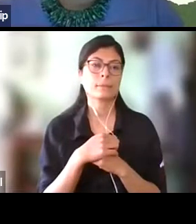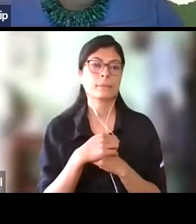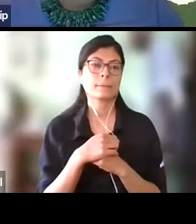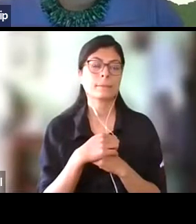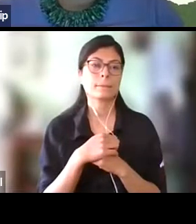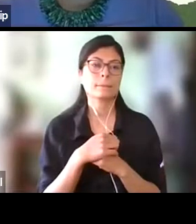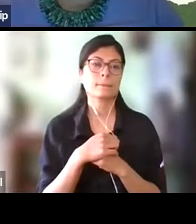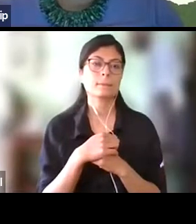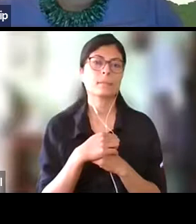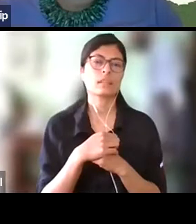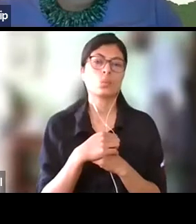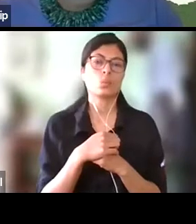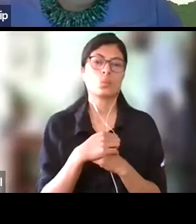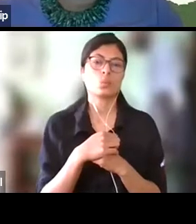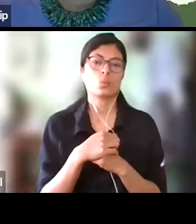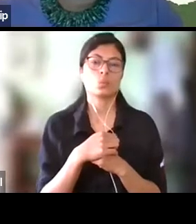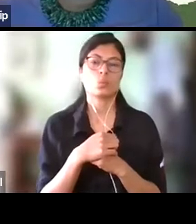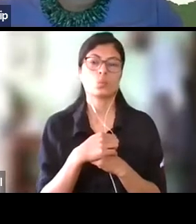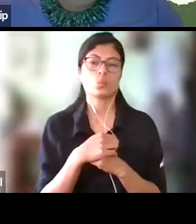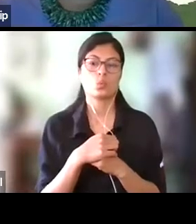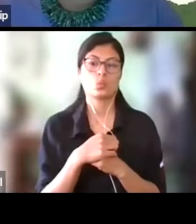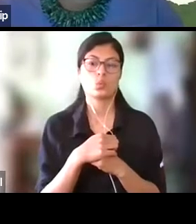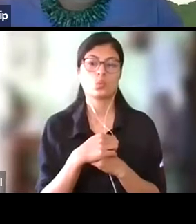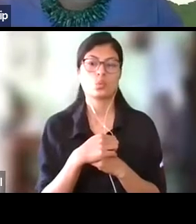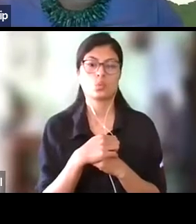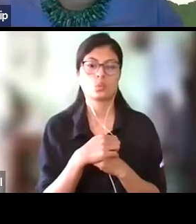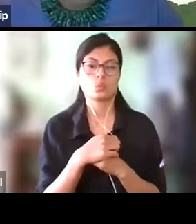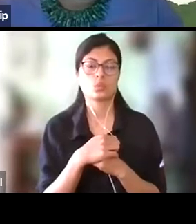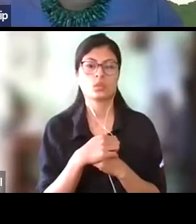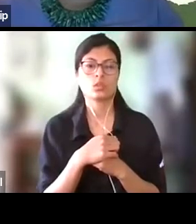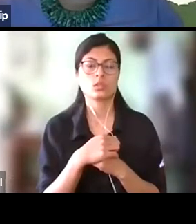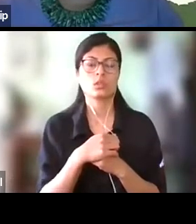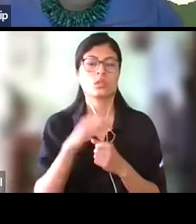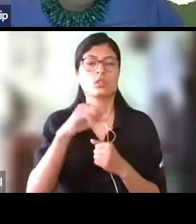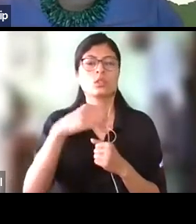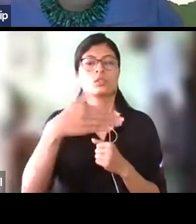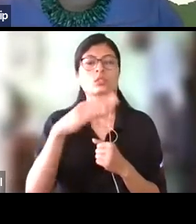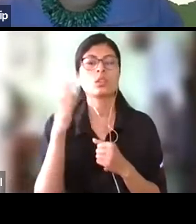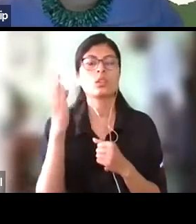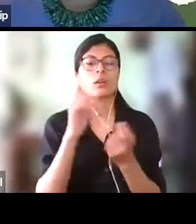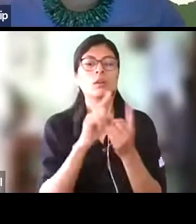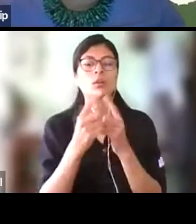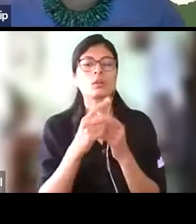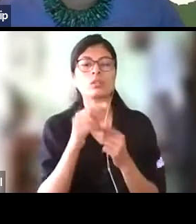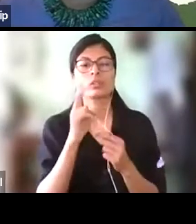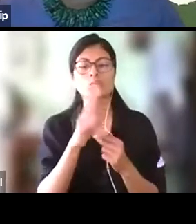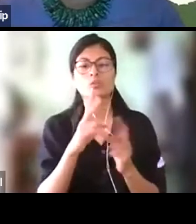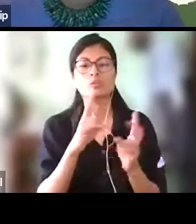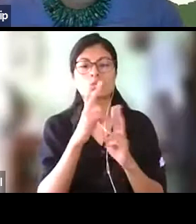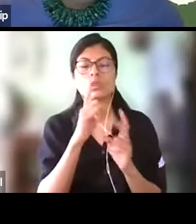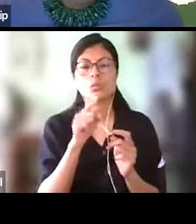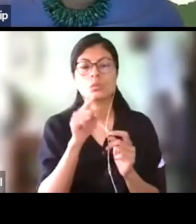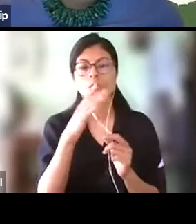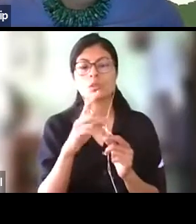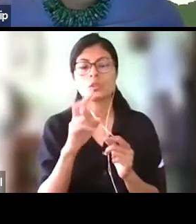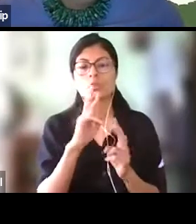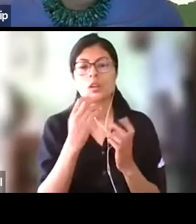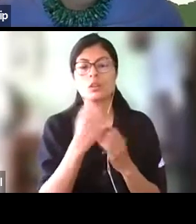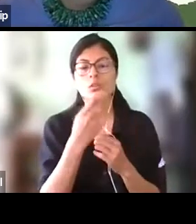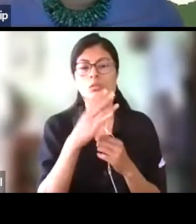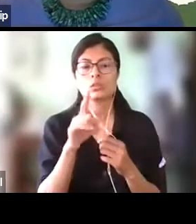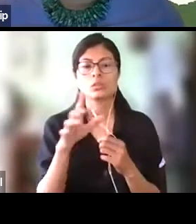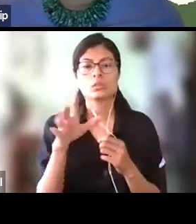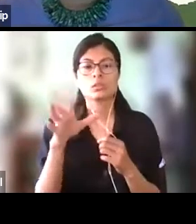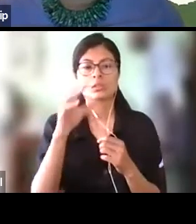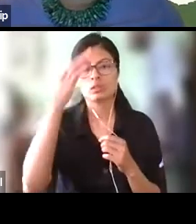my priority currently. So yes, climate change is something that, you know, you're talking about and you're considering to be a problem, but that's your problem.